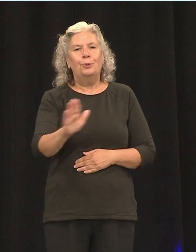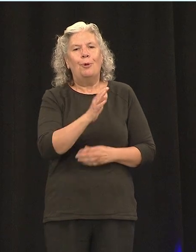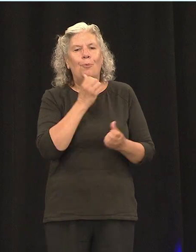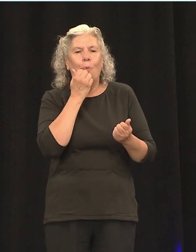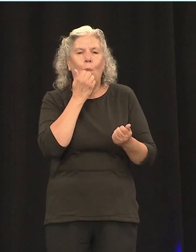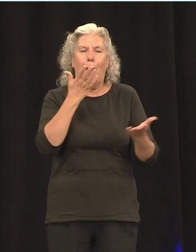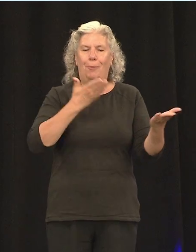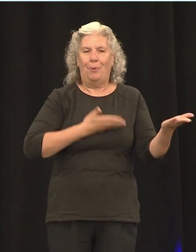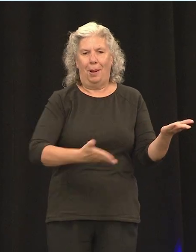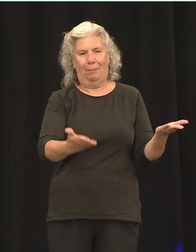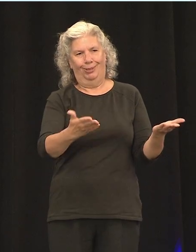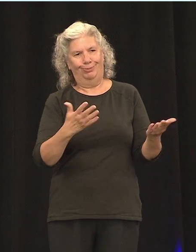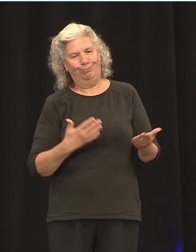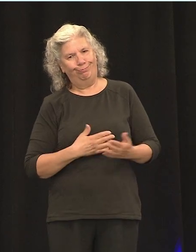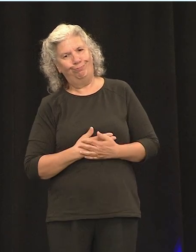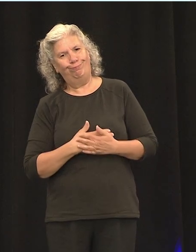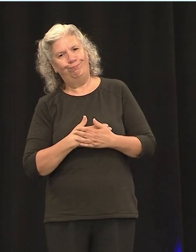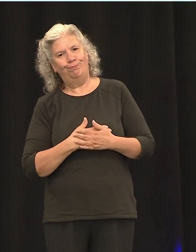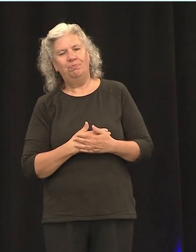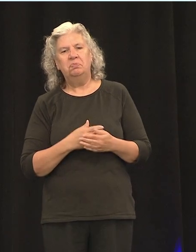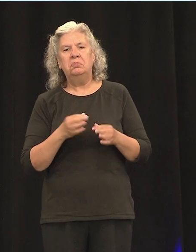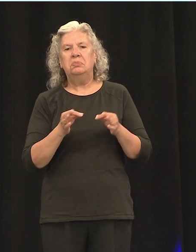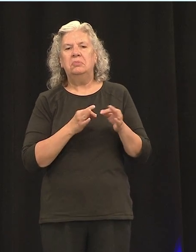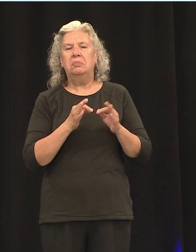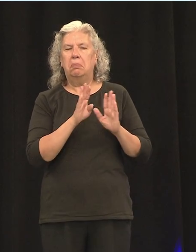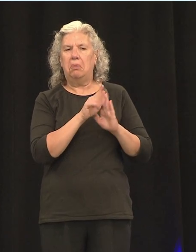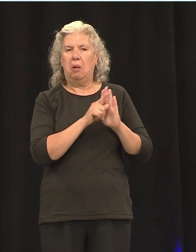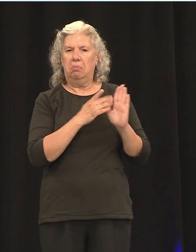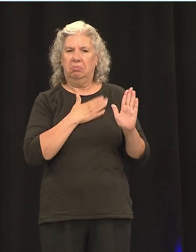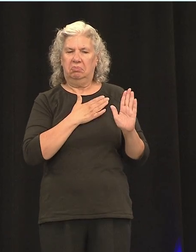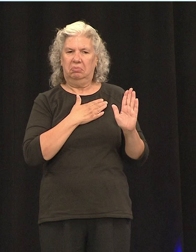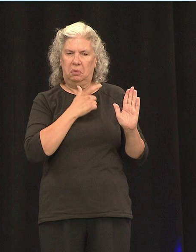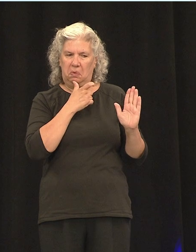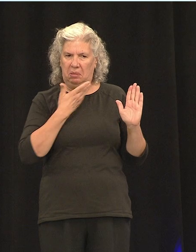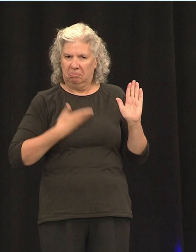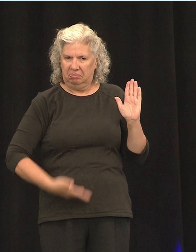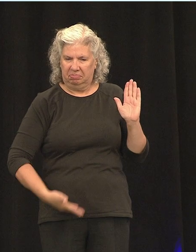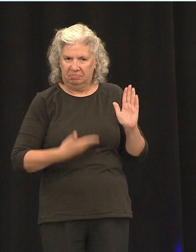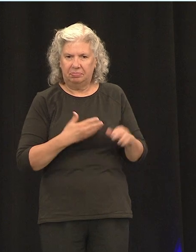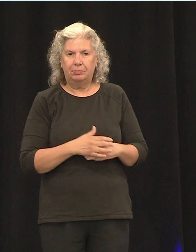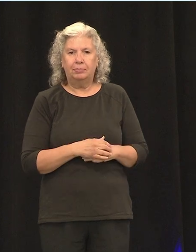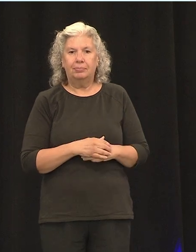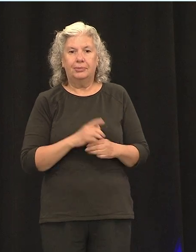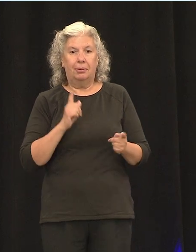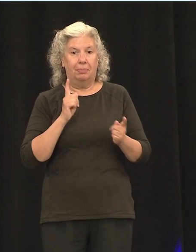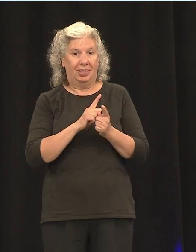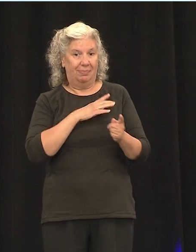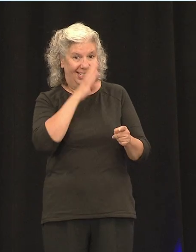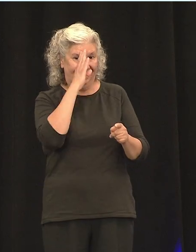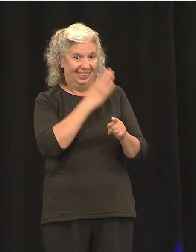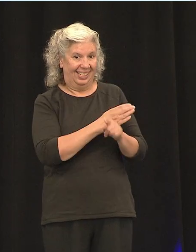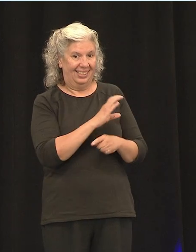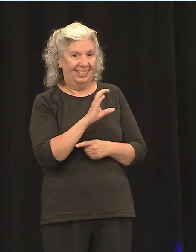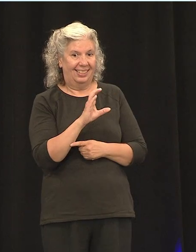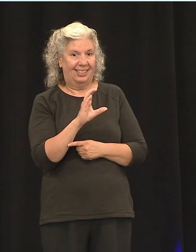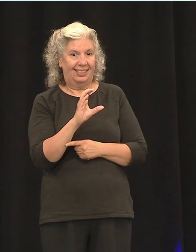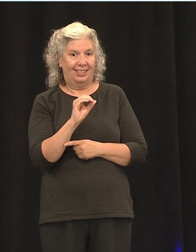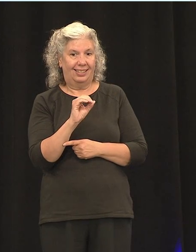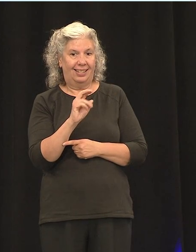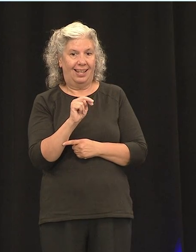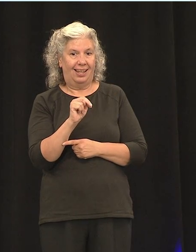bit of background about myself if you don't know me. You met my son Connor this morning. He introduced Dr. Boy,